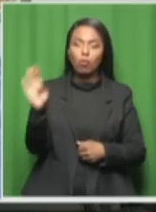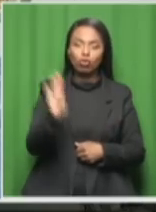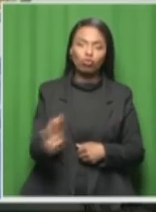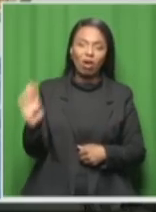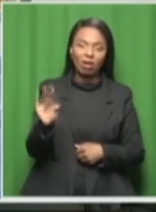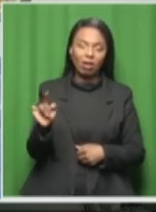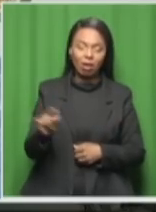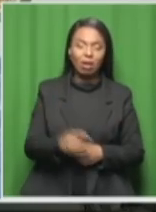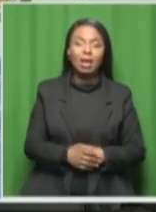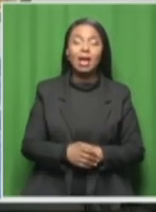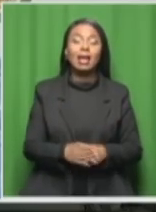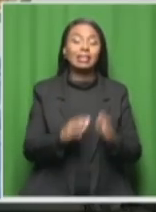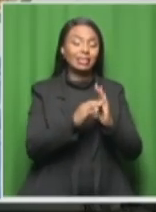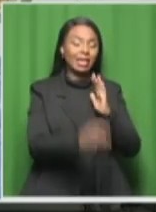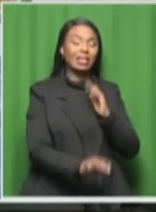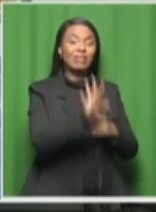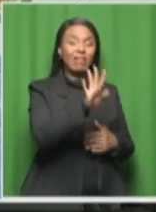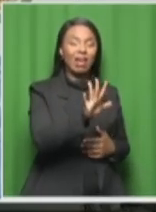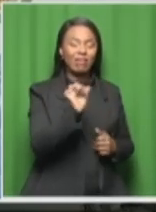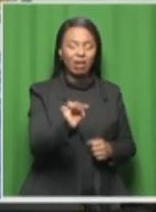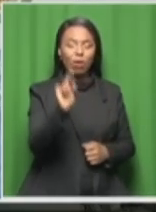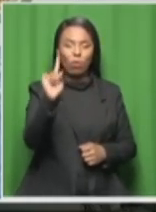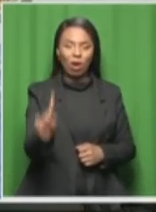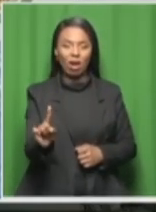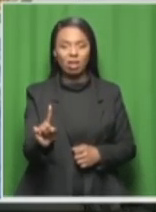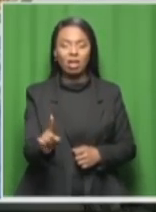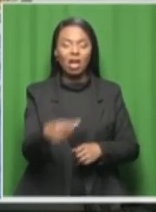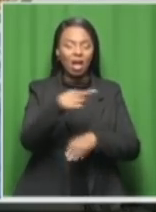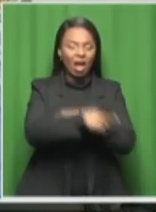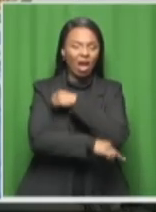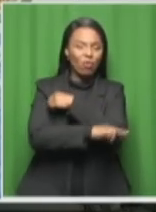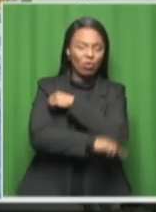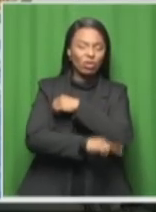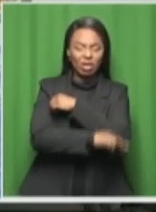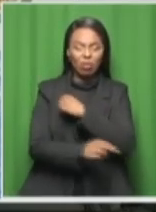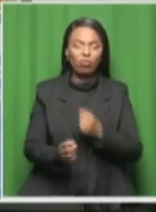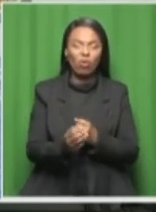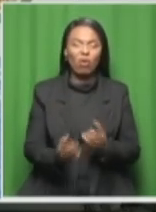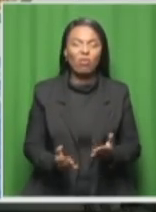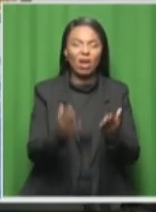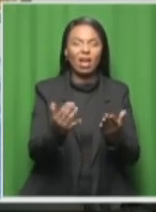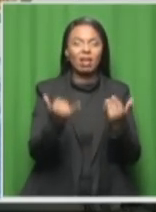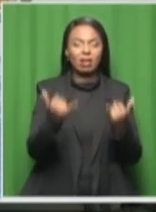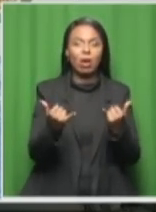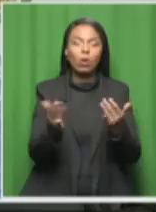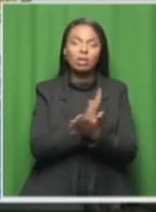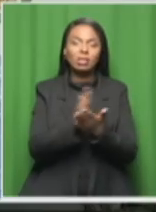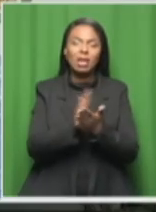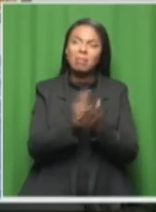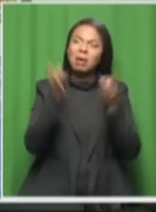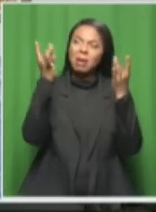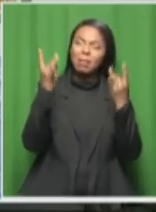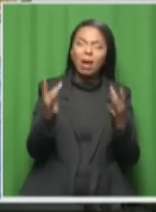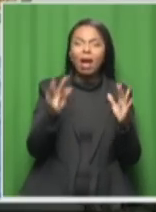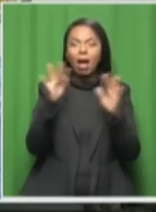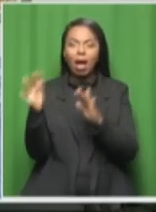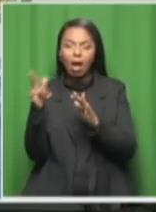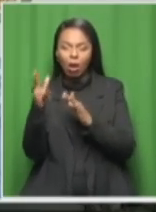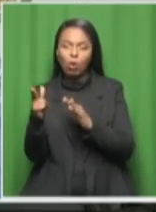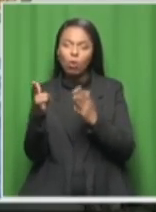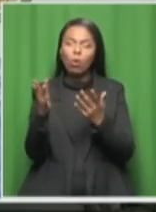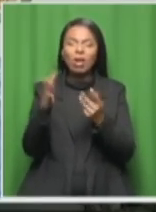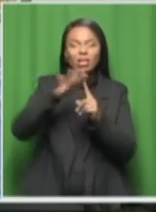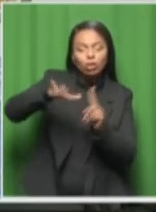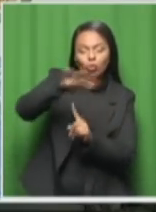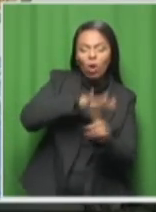any event, Section 5(1) of the Refugees Act provides for a cessation of refugee status where change of